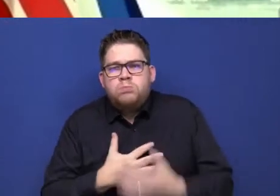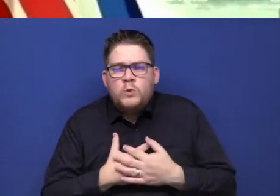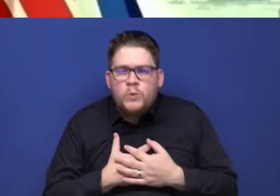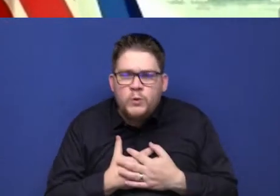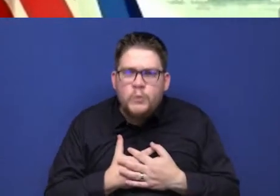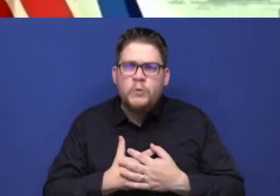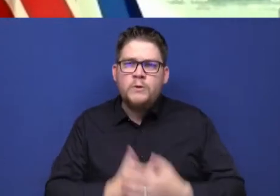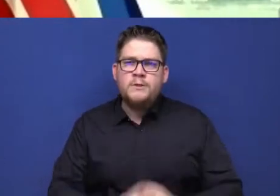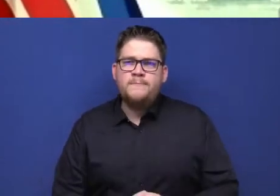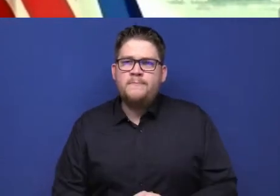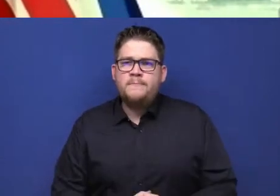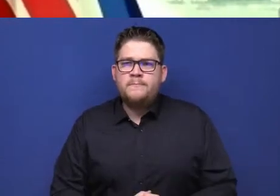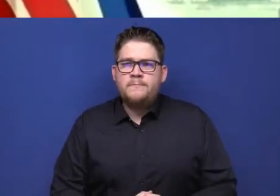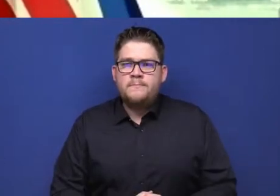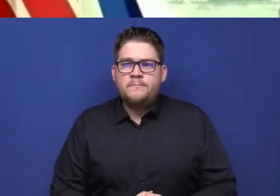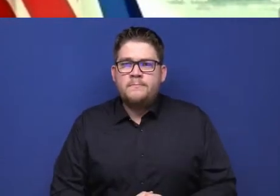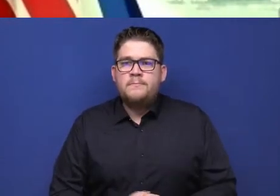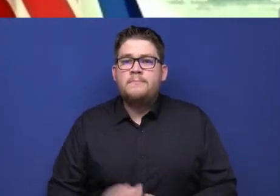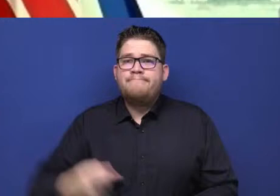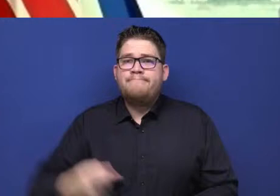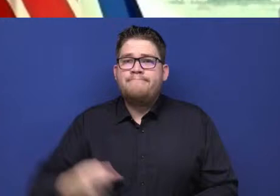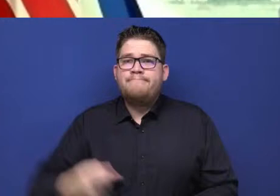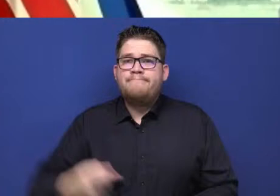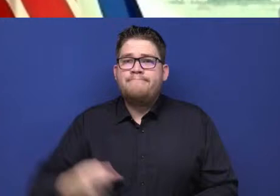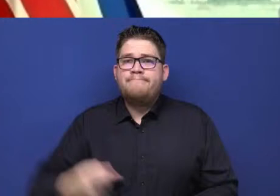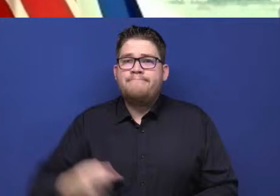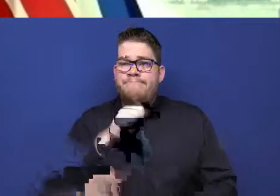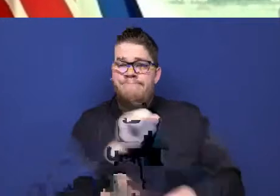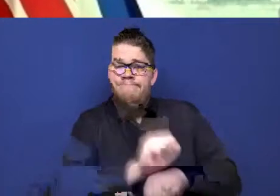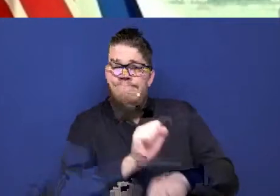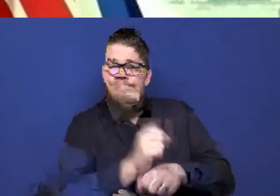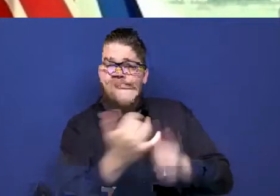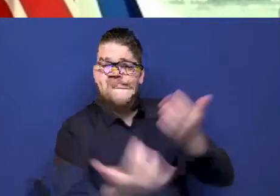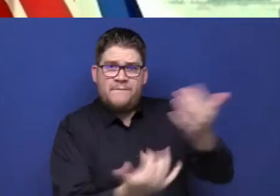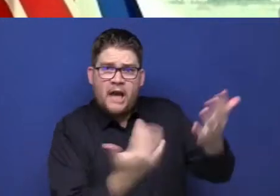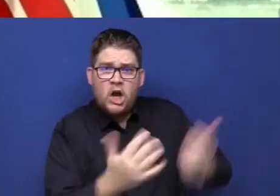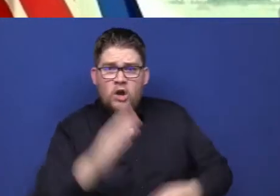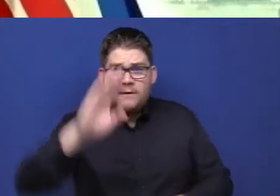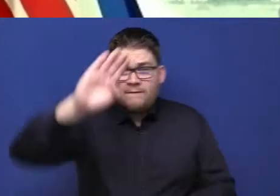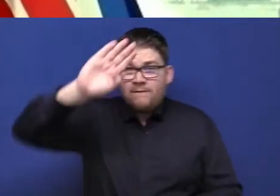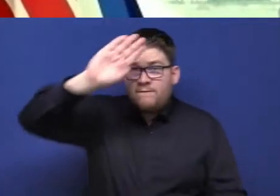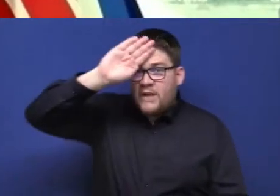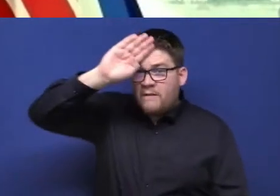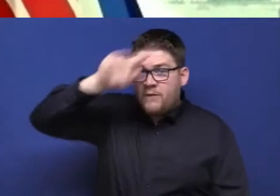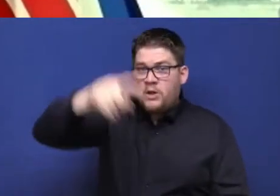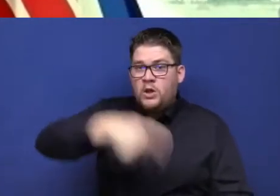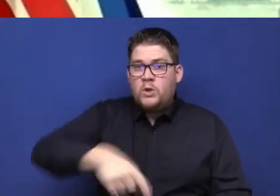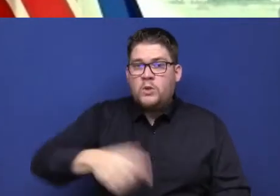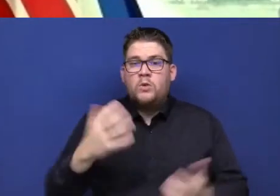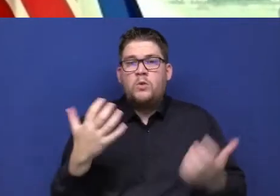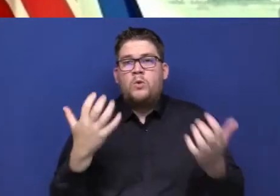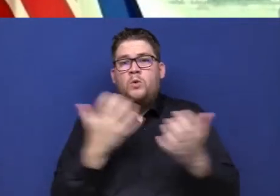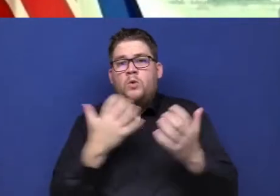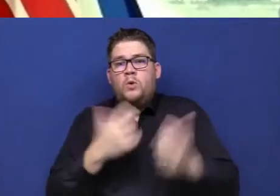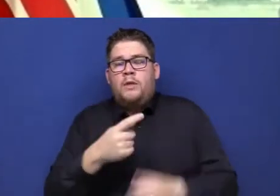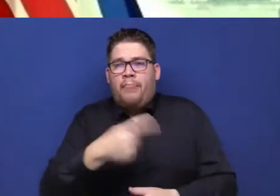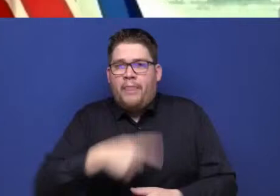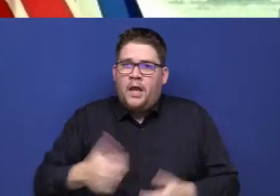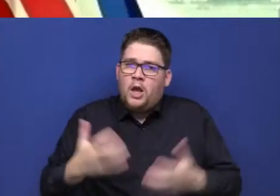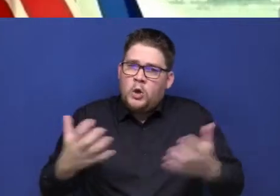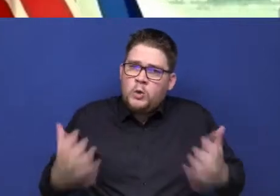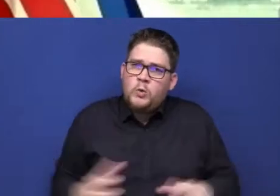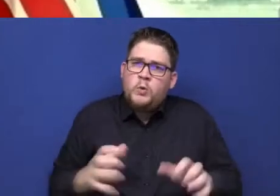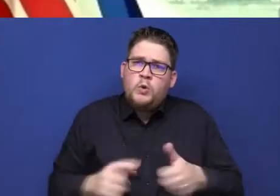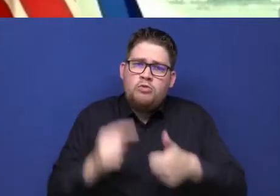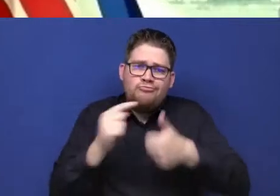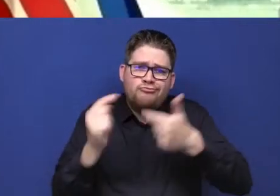protect life and property, but fighting the fires. And the premier is briefed every single day, and